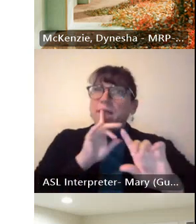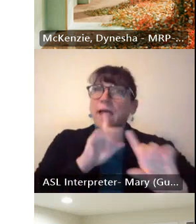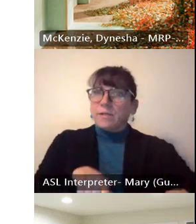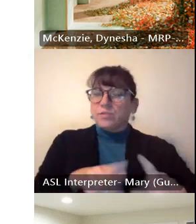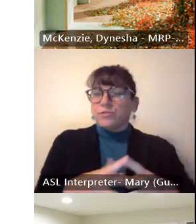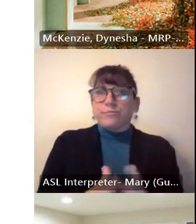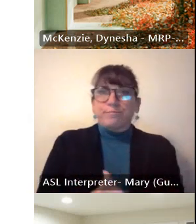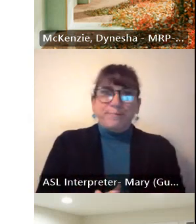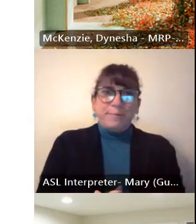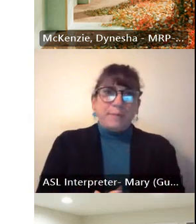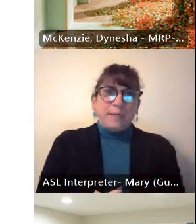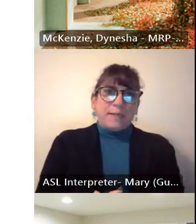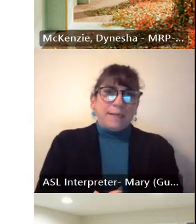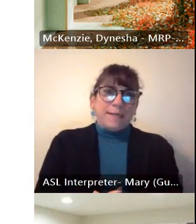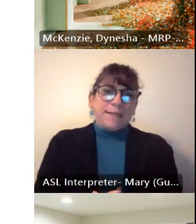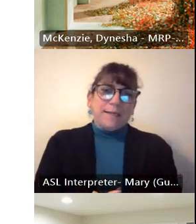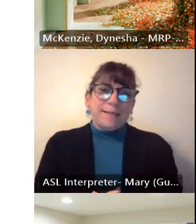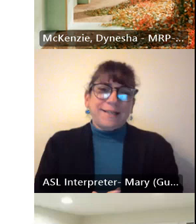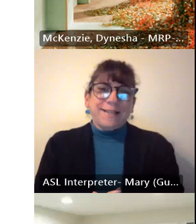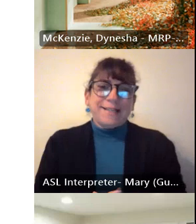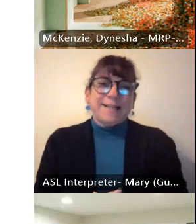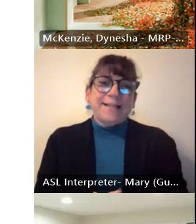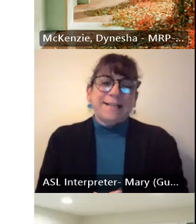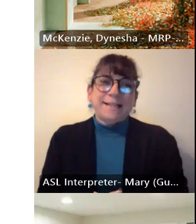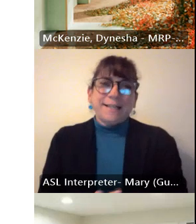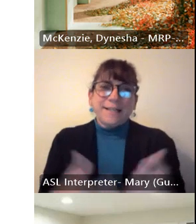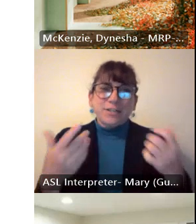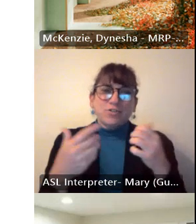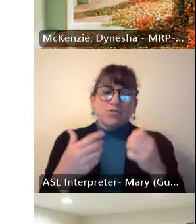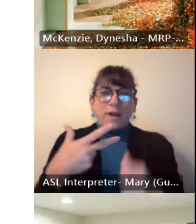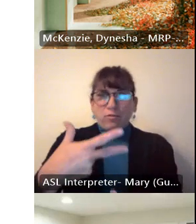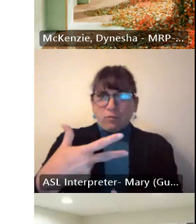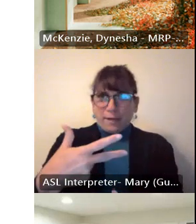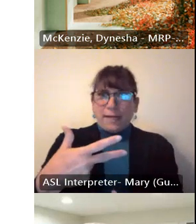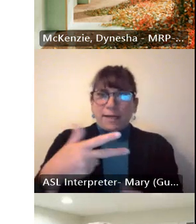So Okay. leave it up to you. Let's try the 3 again.